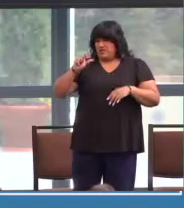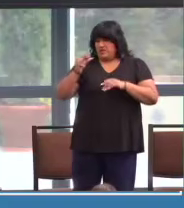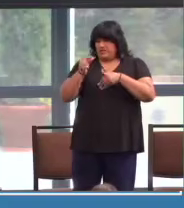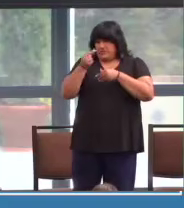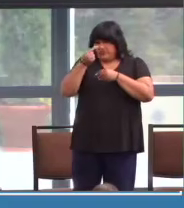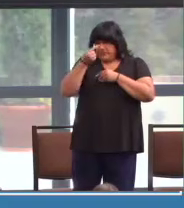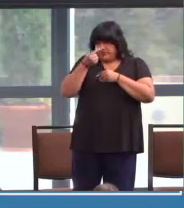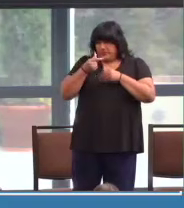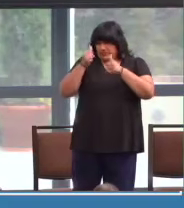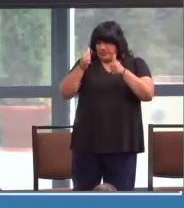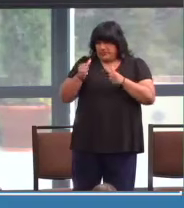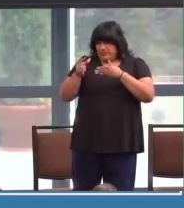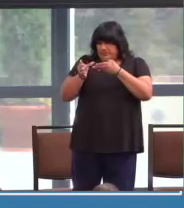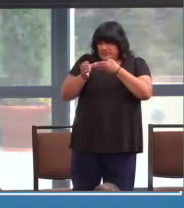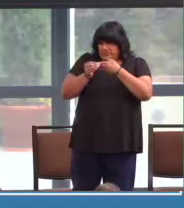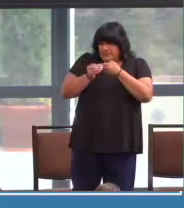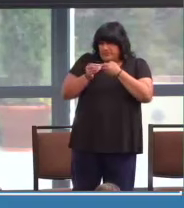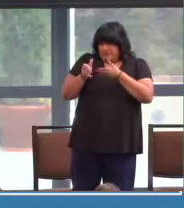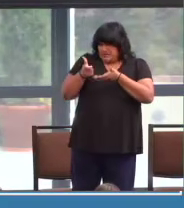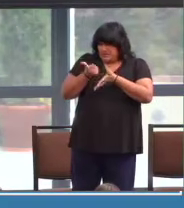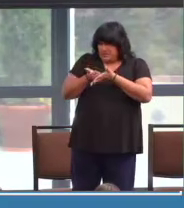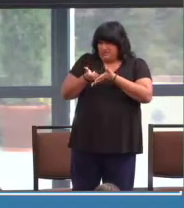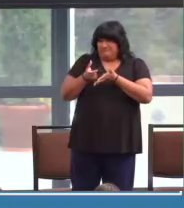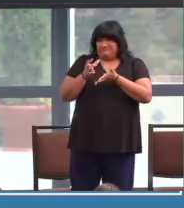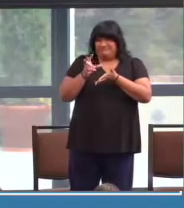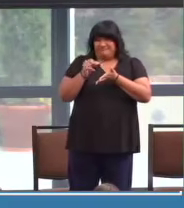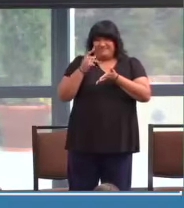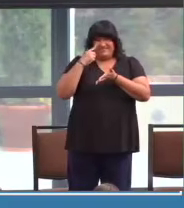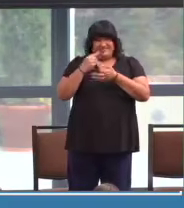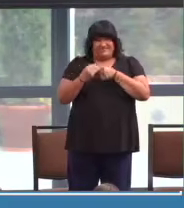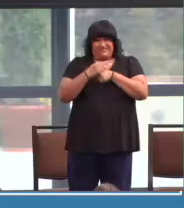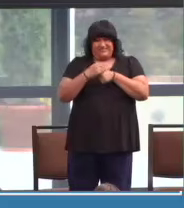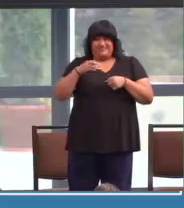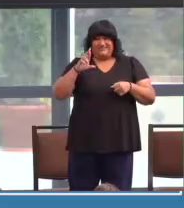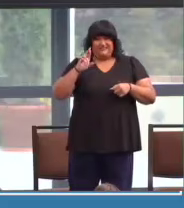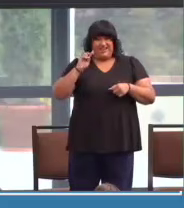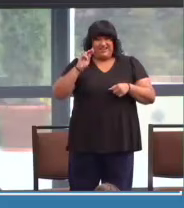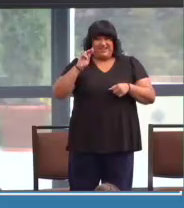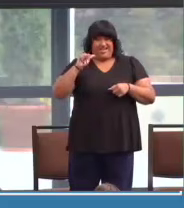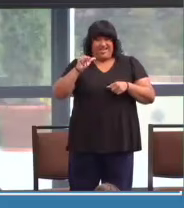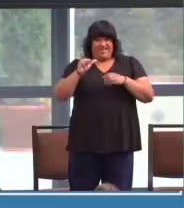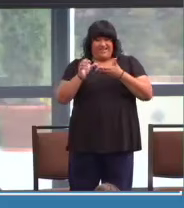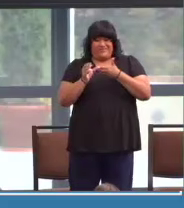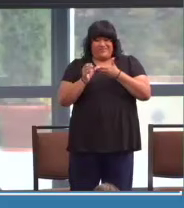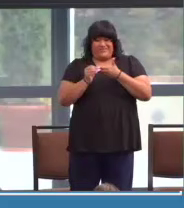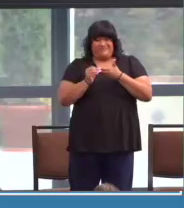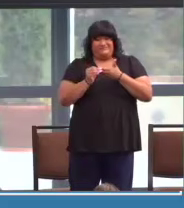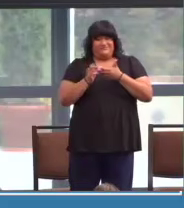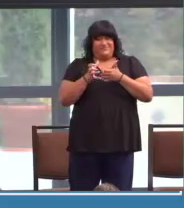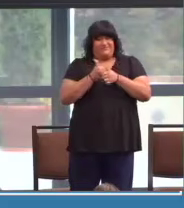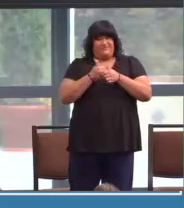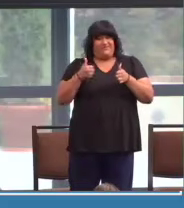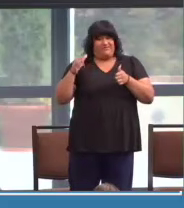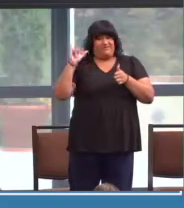years? I would say no. I think once you've seen it start to affect the the retina, you simply want to avoid